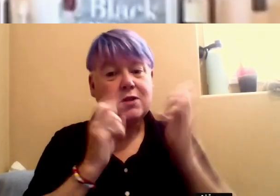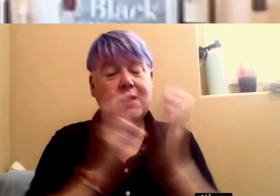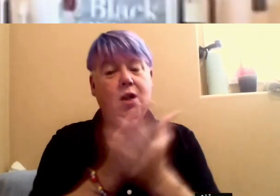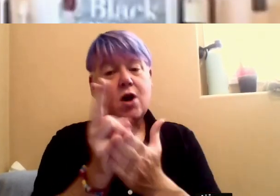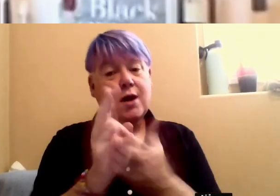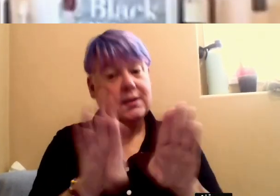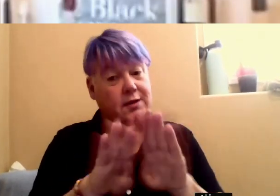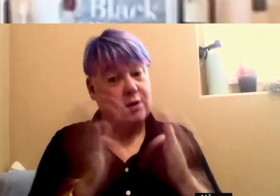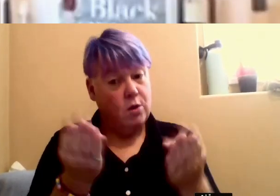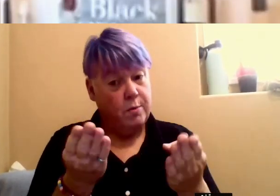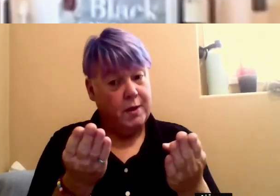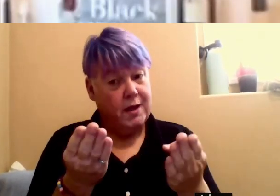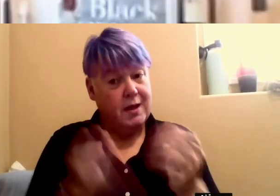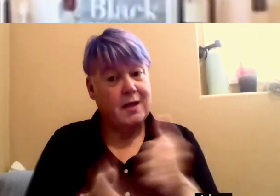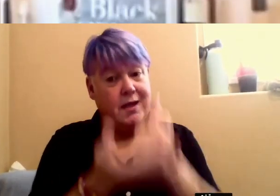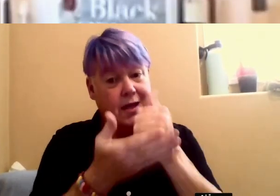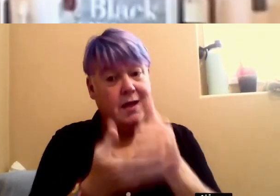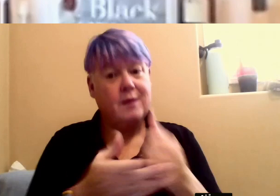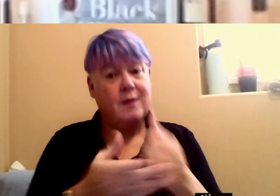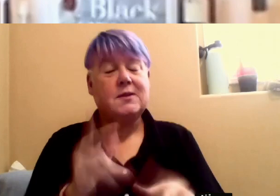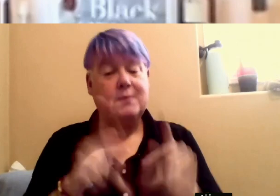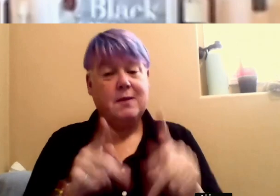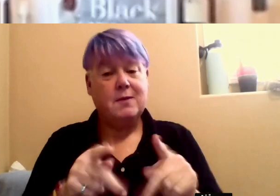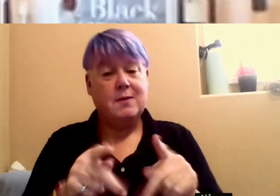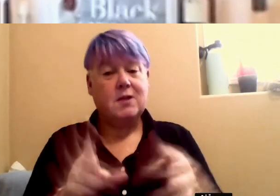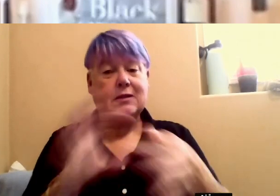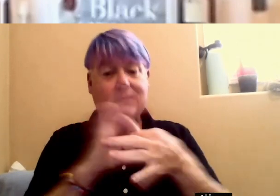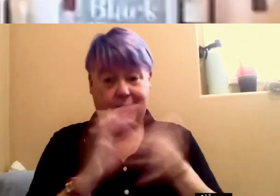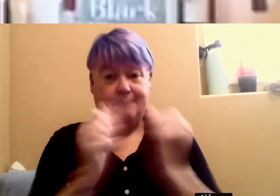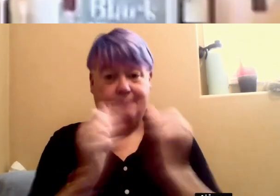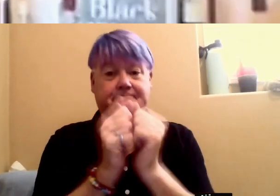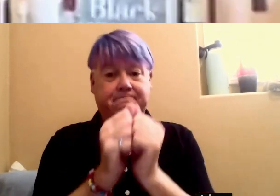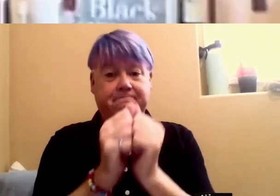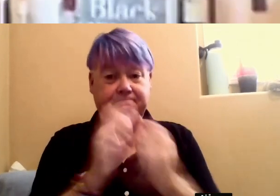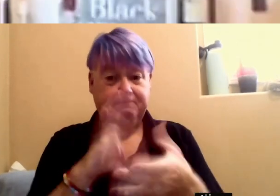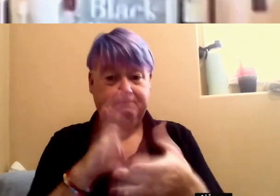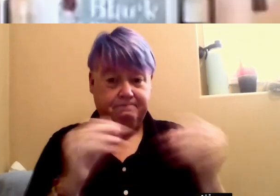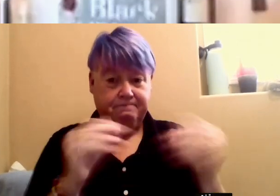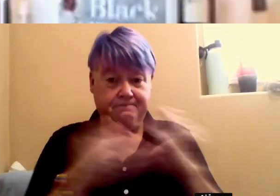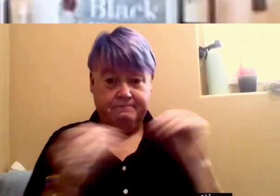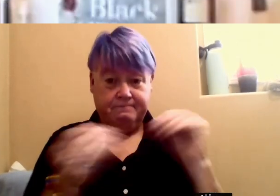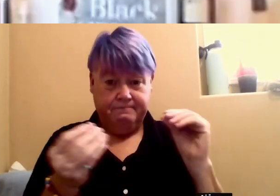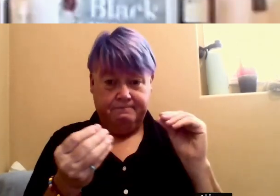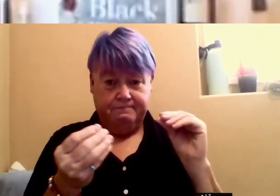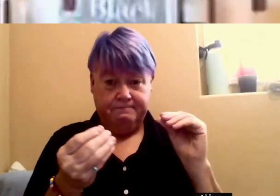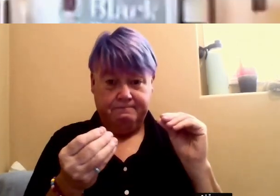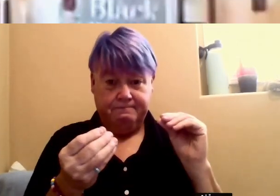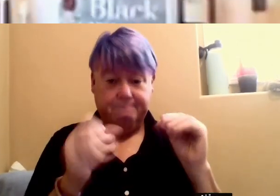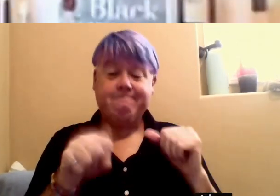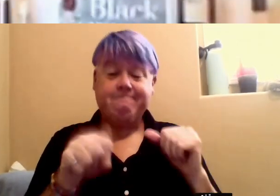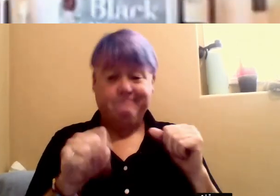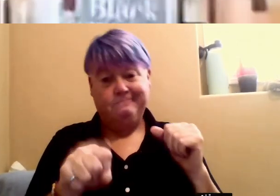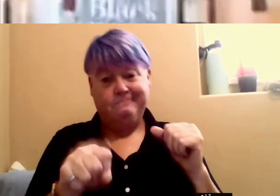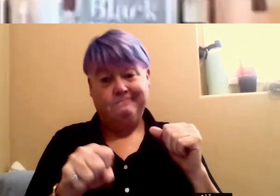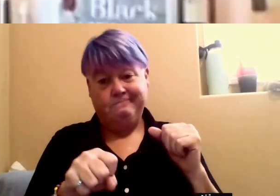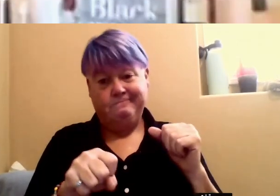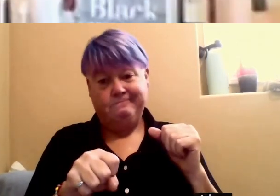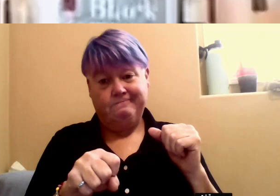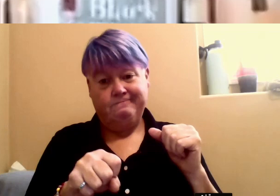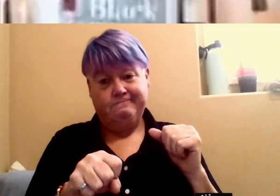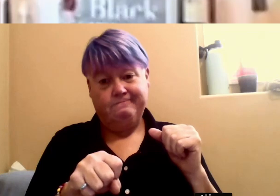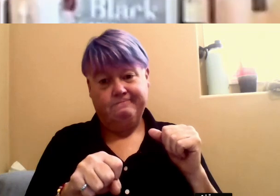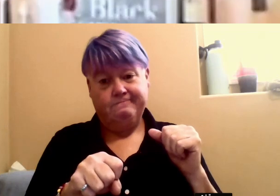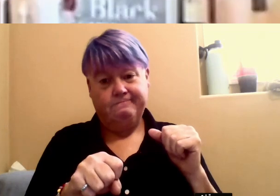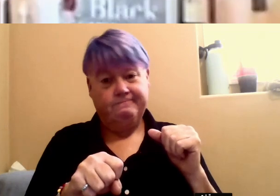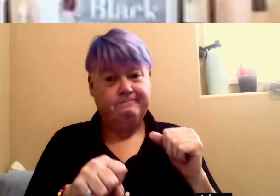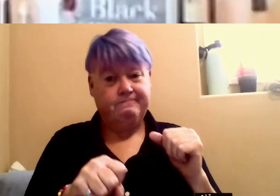And I think that helps people connect with the story a little bit more too. So yeah, I mean, it was a really,